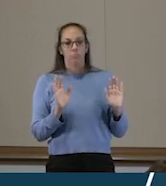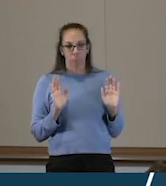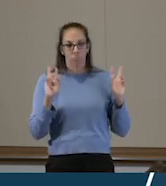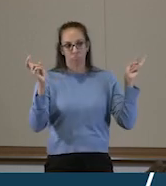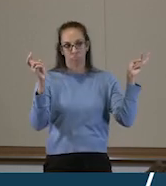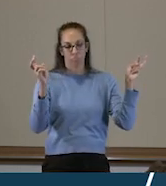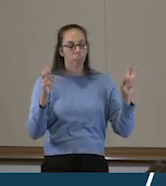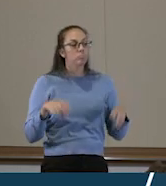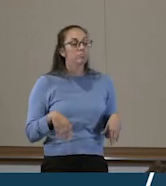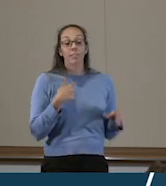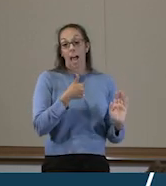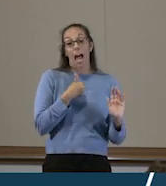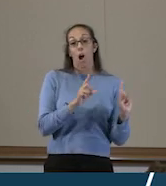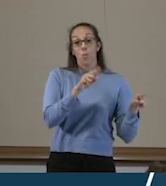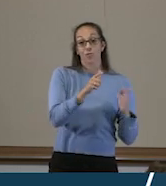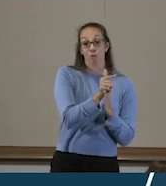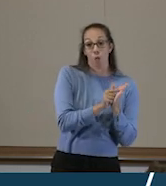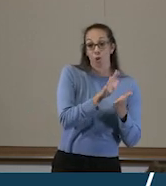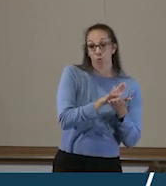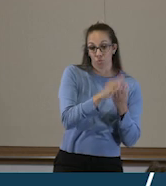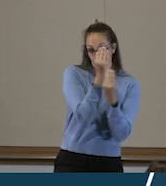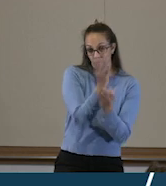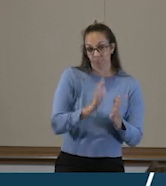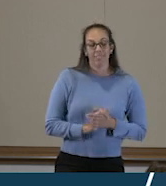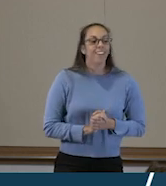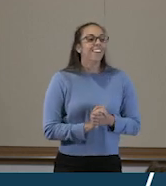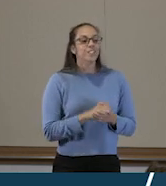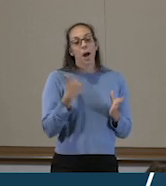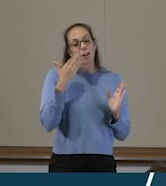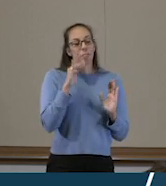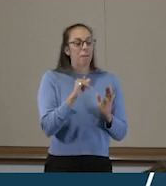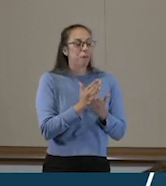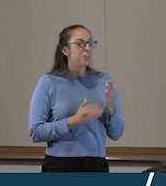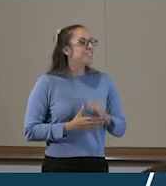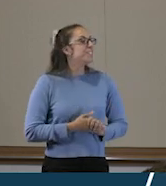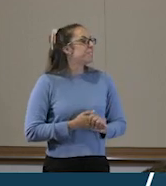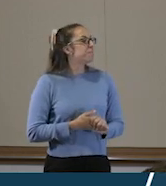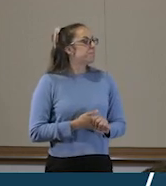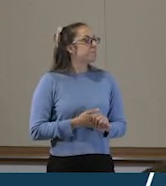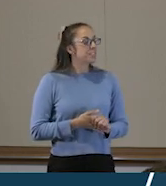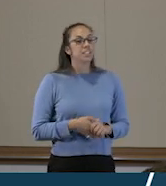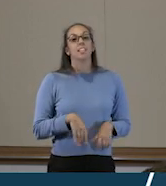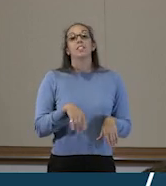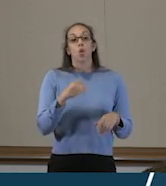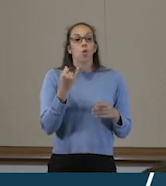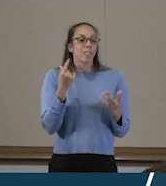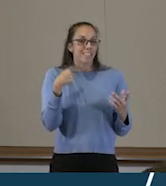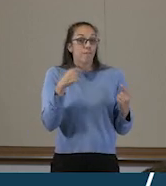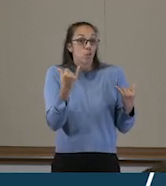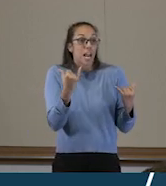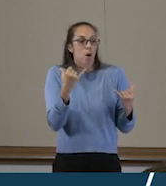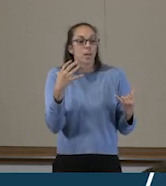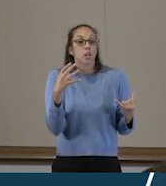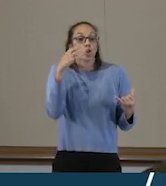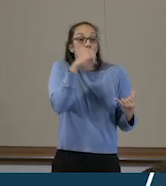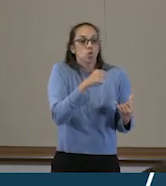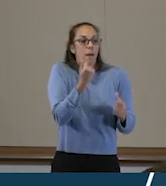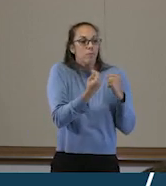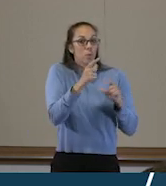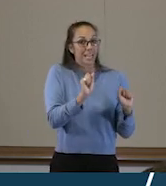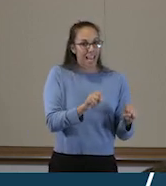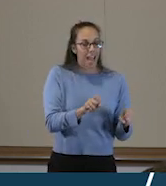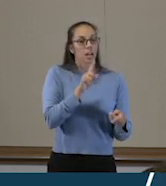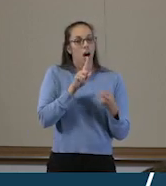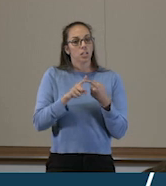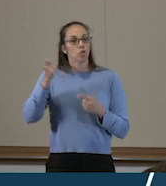Unfortunately, many people assume that all people with disabilities are unable to make their own decisions, right?